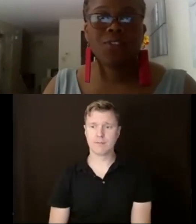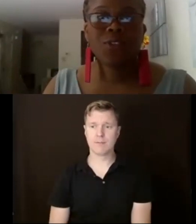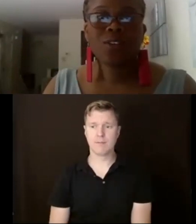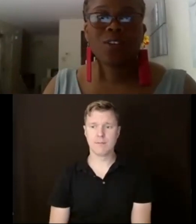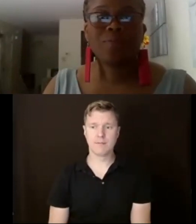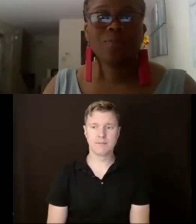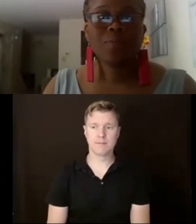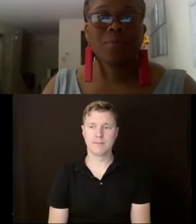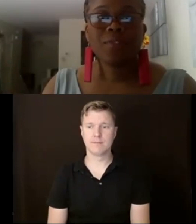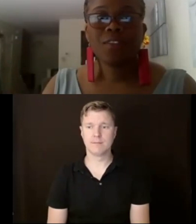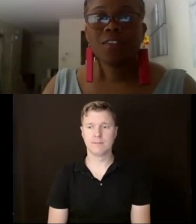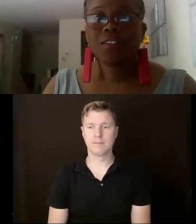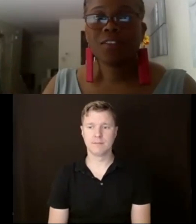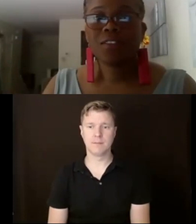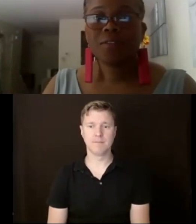You're welcome.